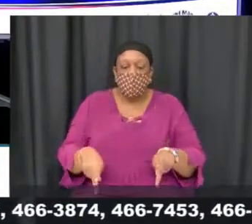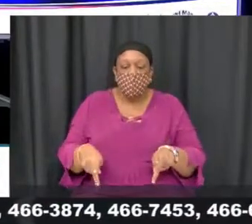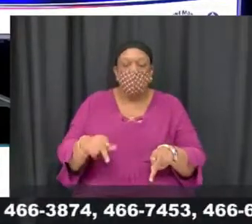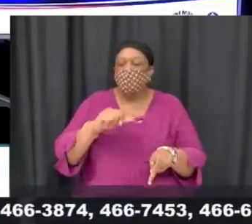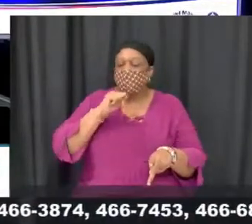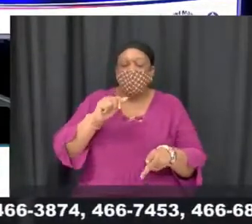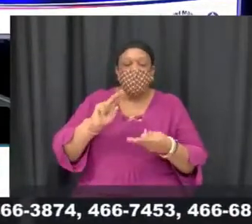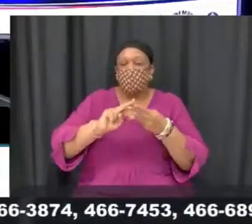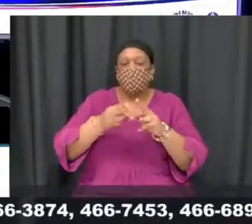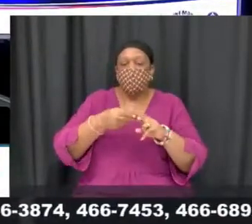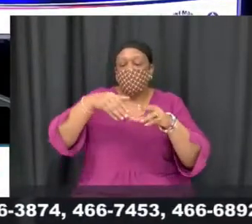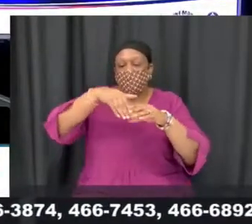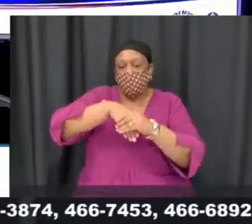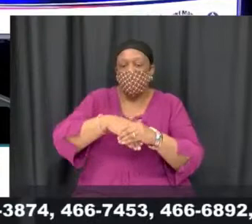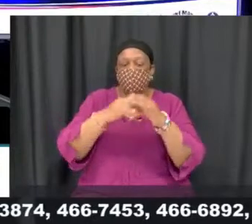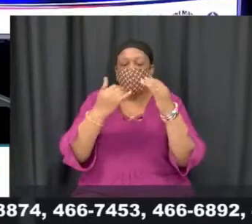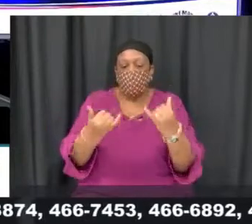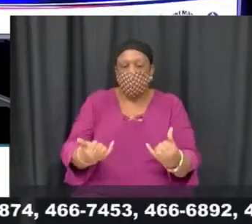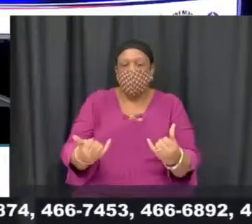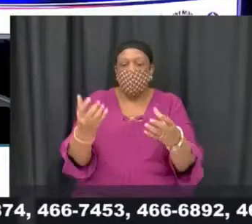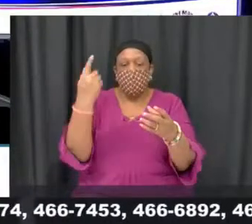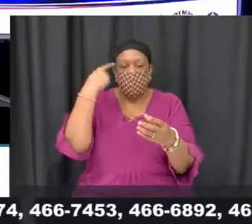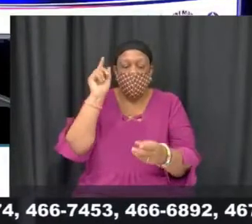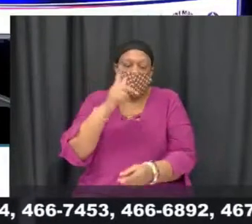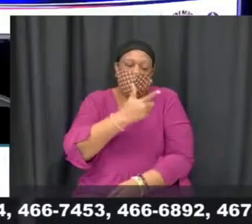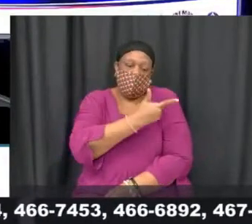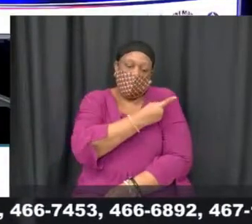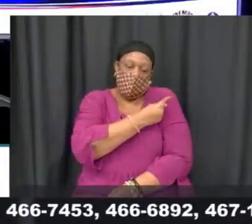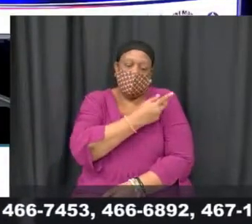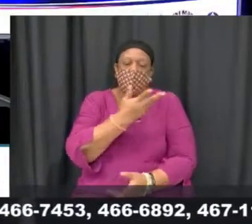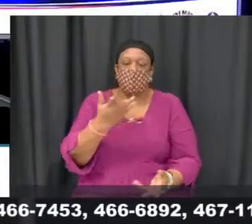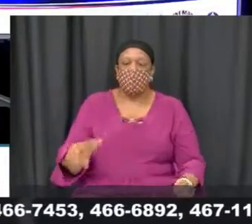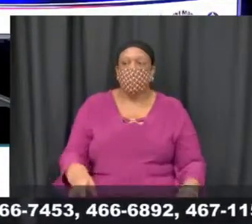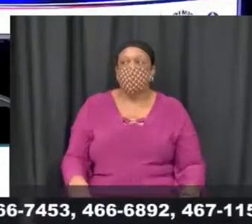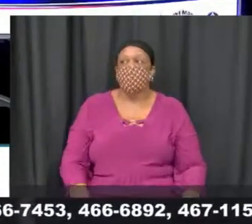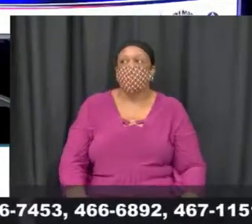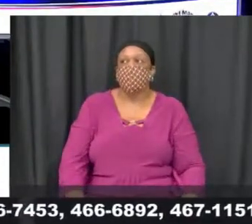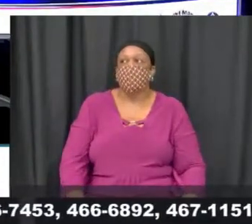70% or the target population that I referred to, the